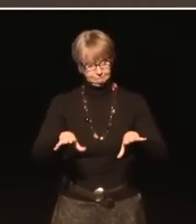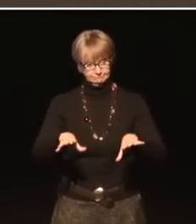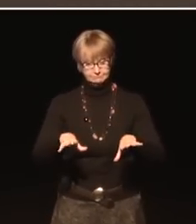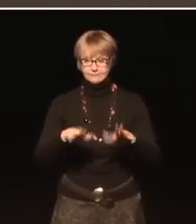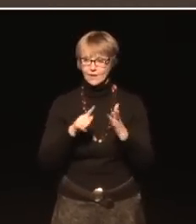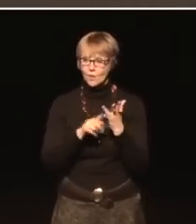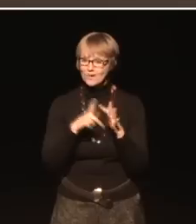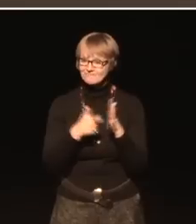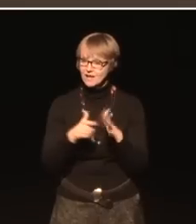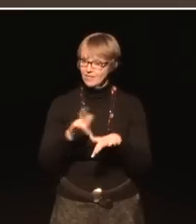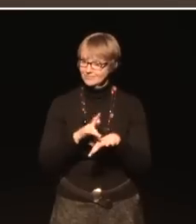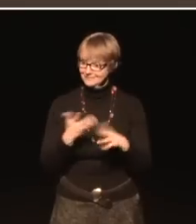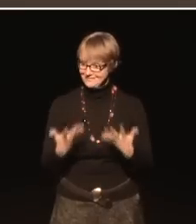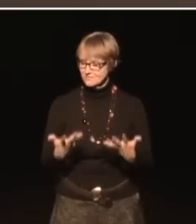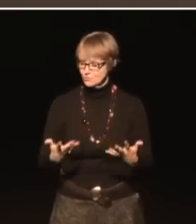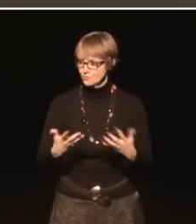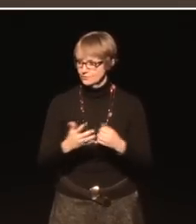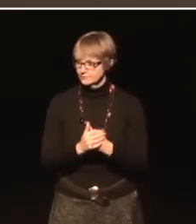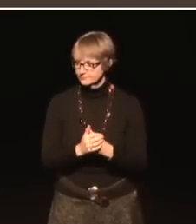I suppose the principal reason,